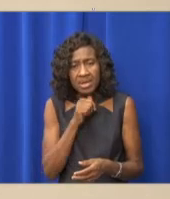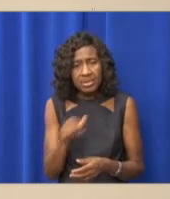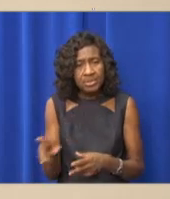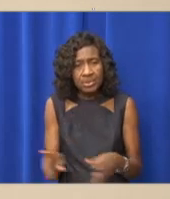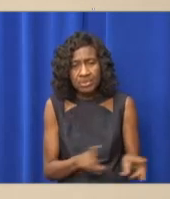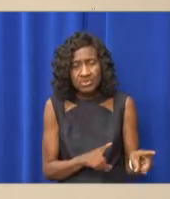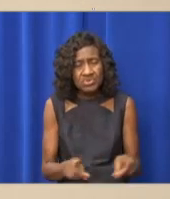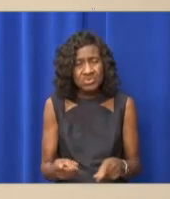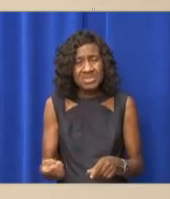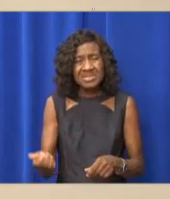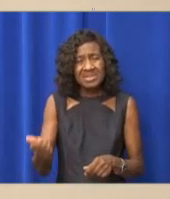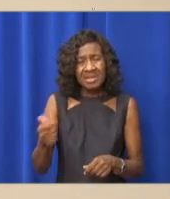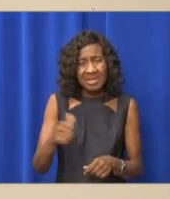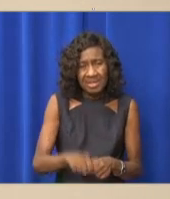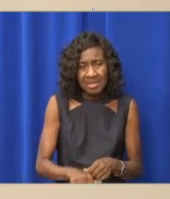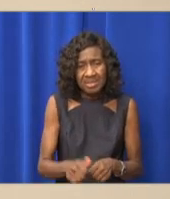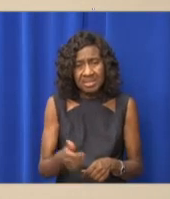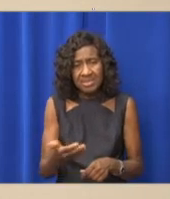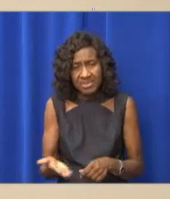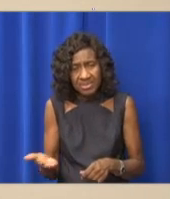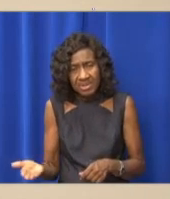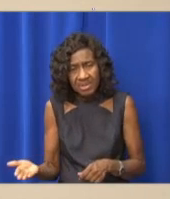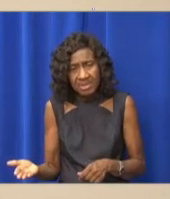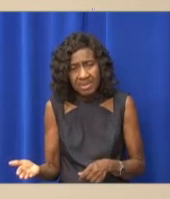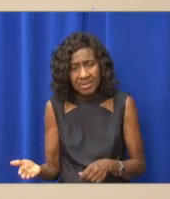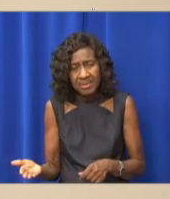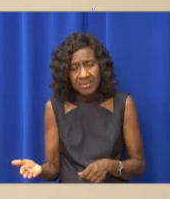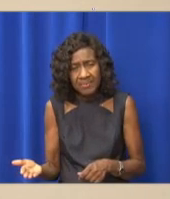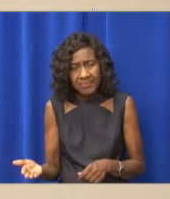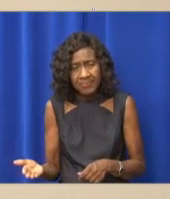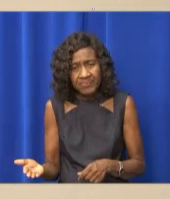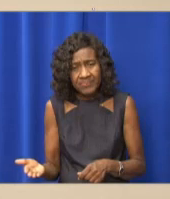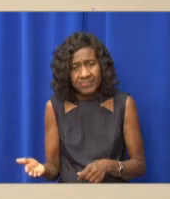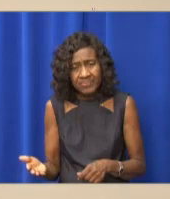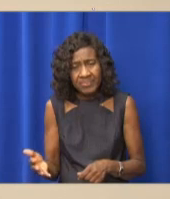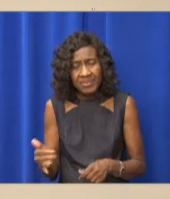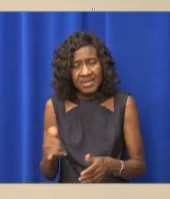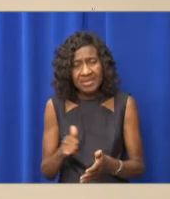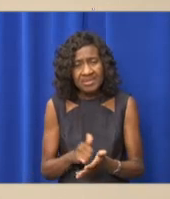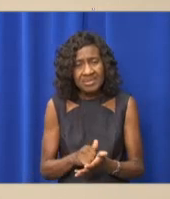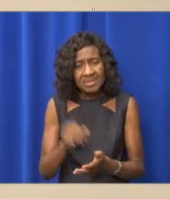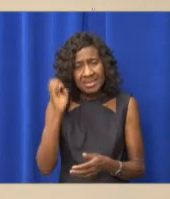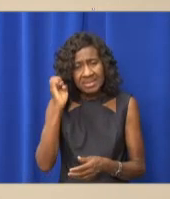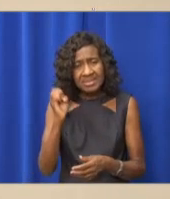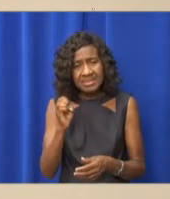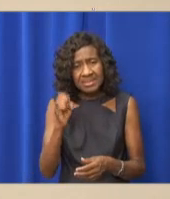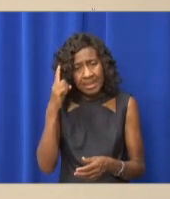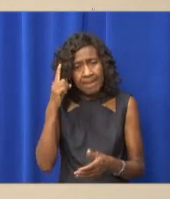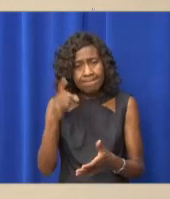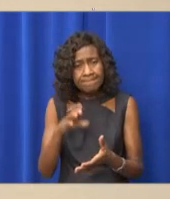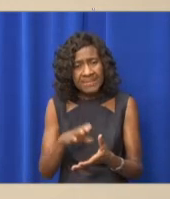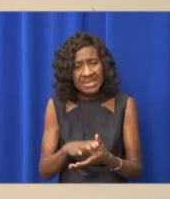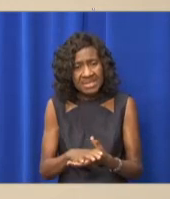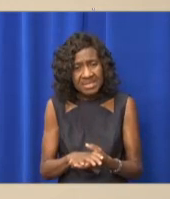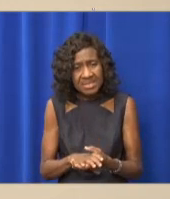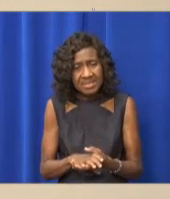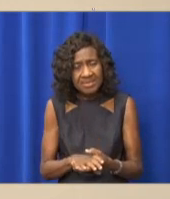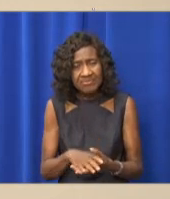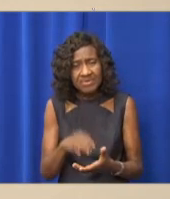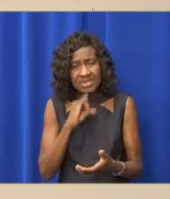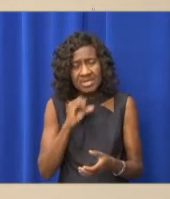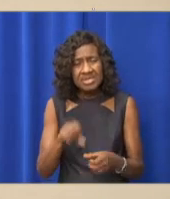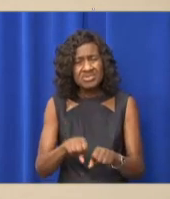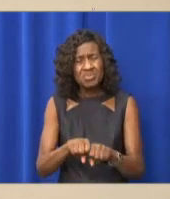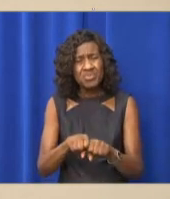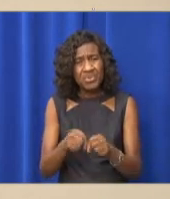the government to do anything which I believed was in breach of what